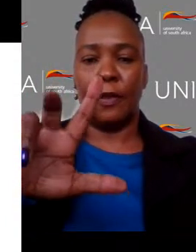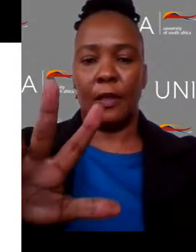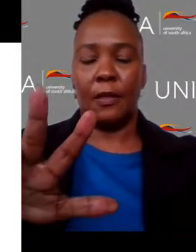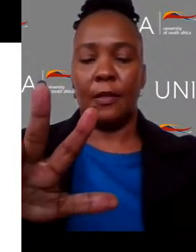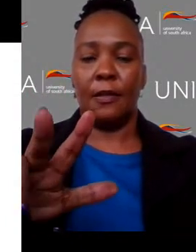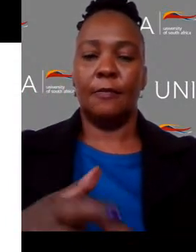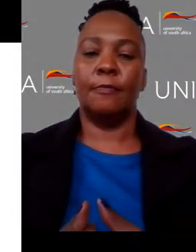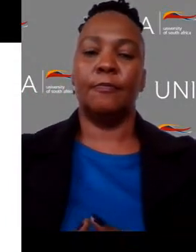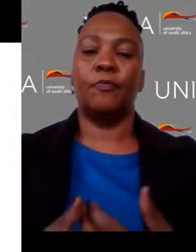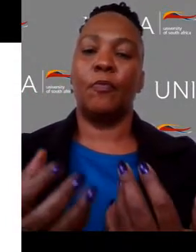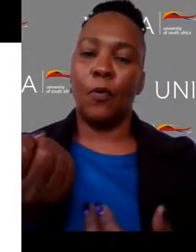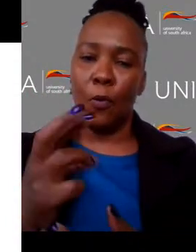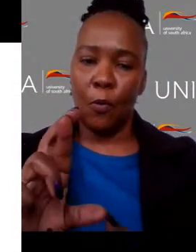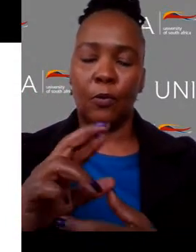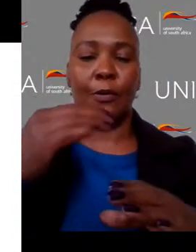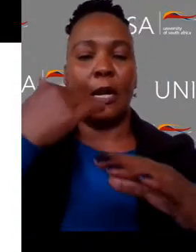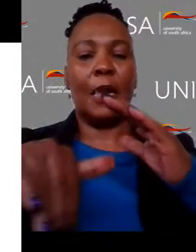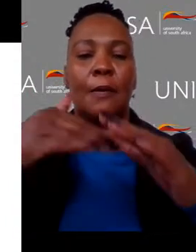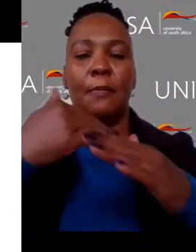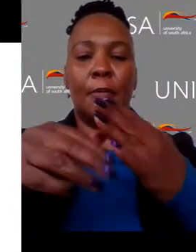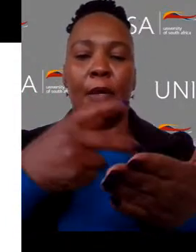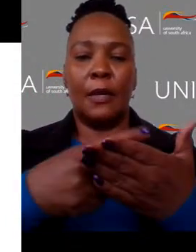5278, or you can email